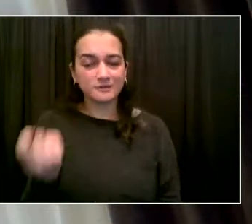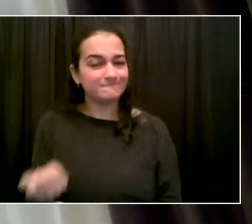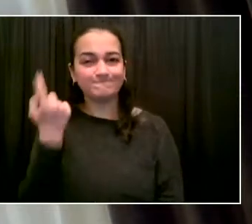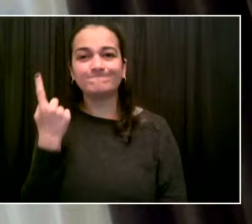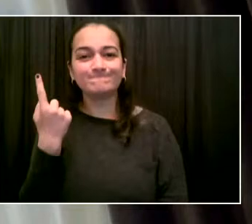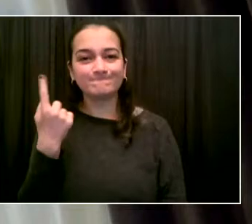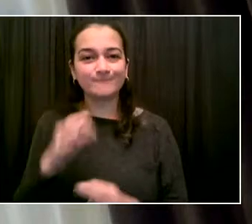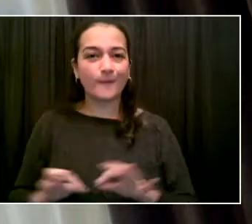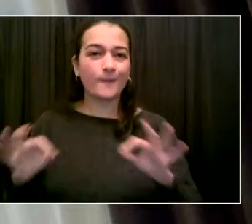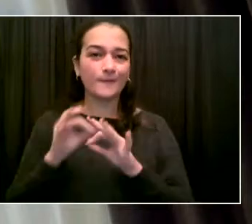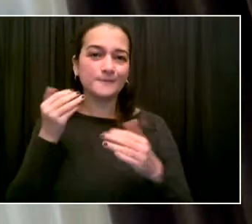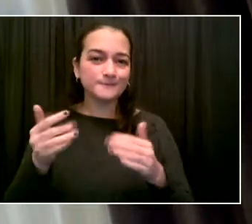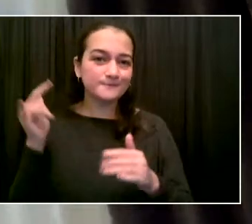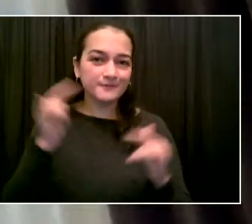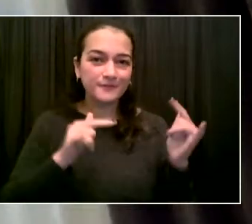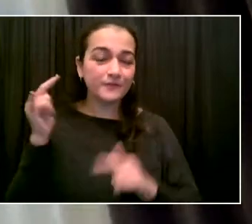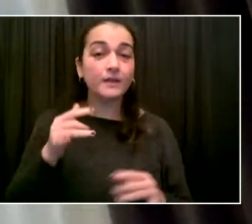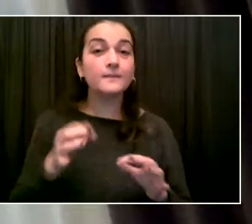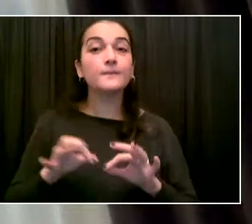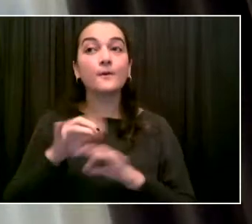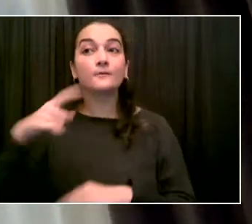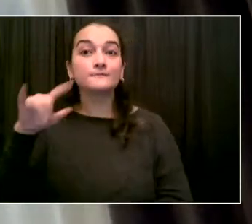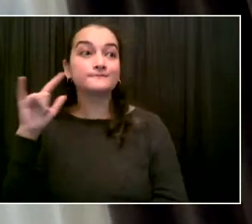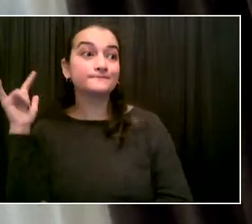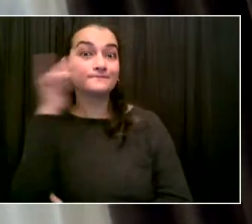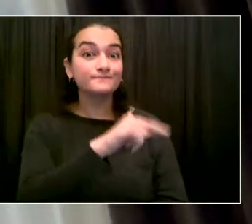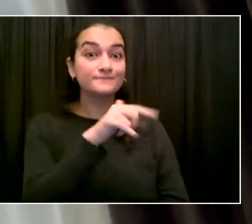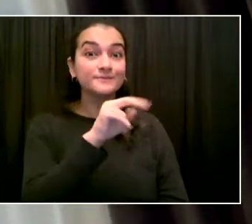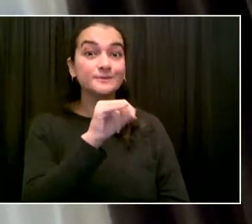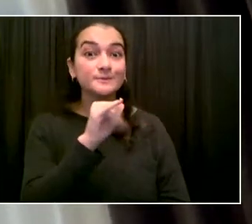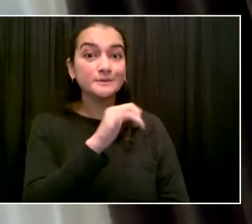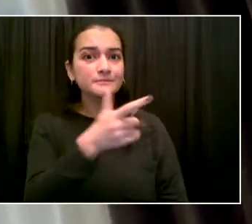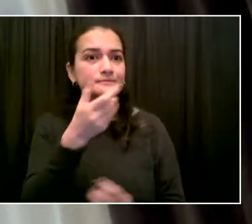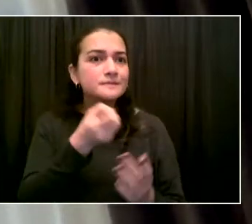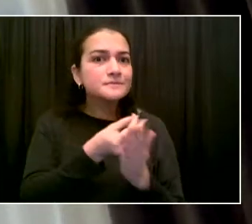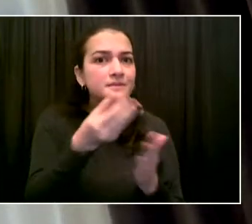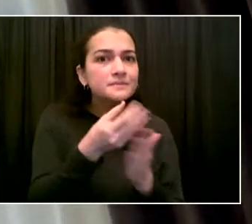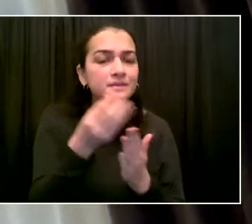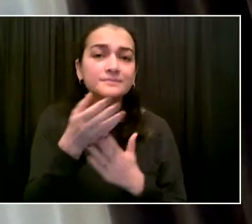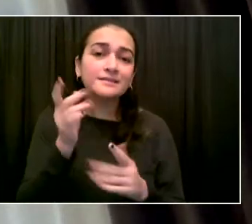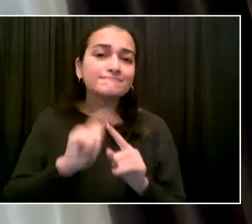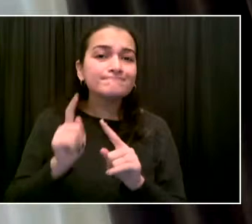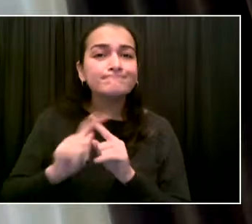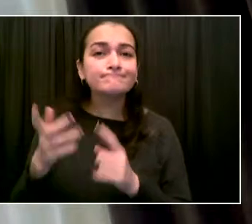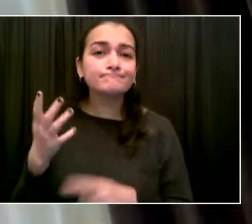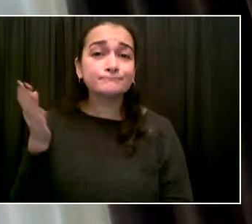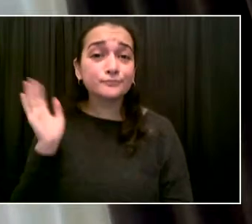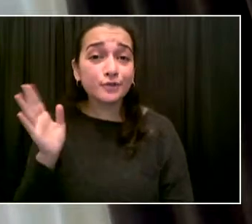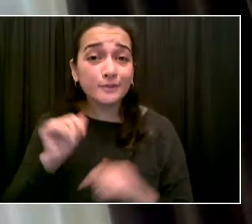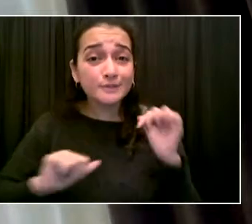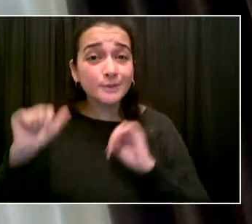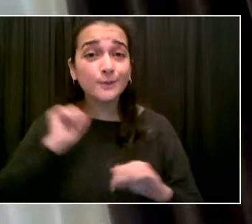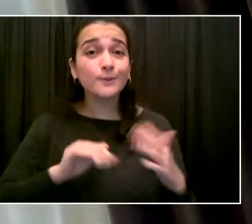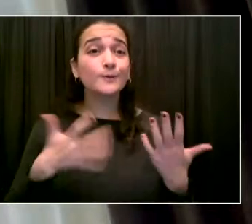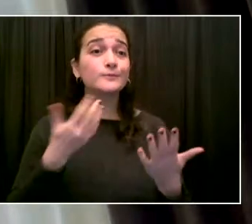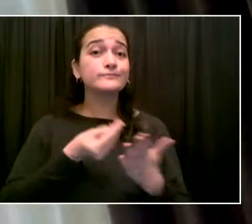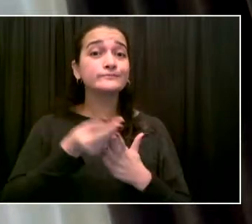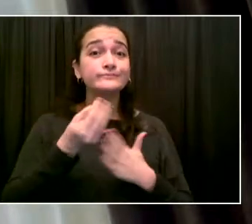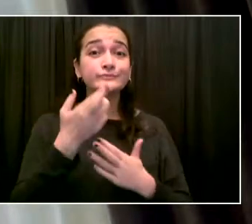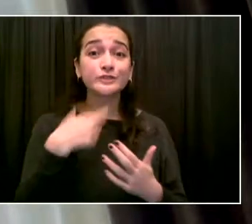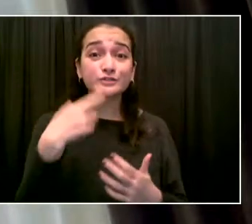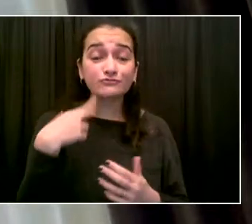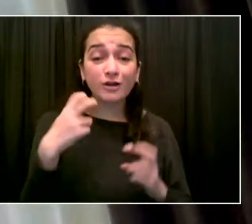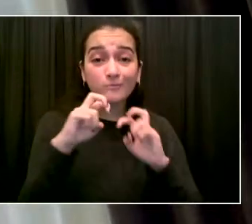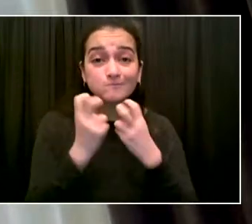to maybe treat themselves, having not been able to spend some of their hard-earned money over this period of time. So yeah, look out, New